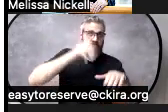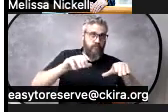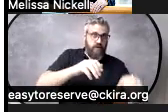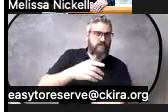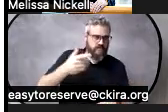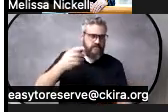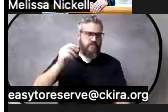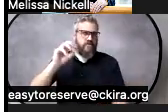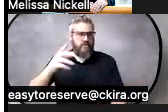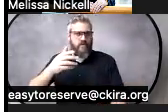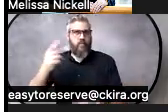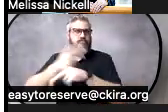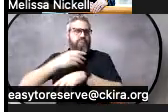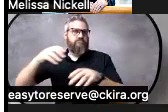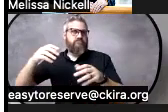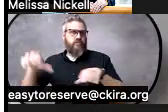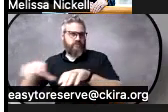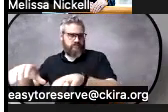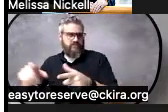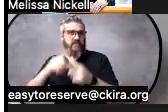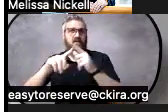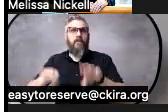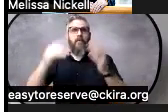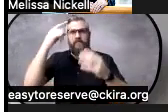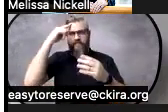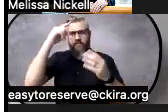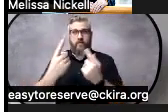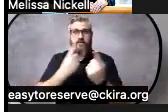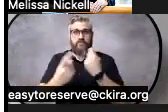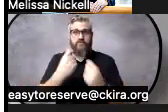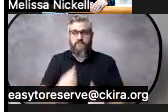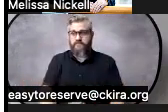poster presentations, and then I'm going to open up the floor for questions.